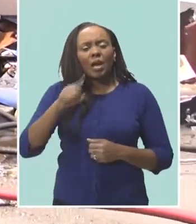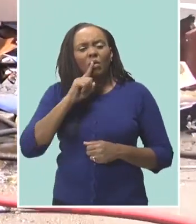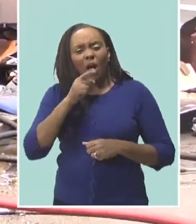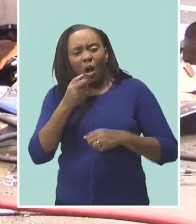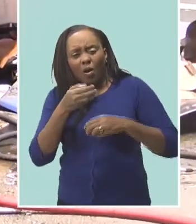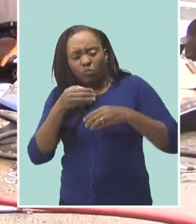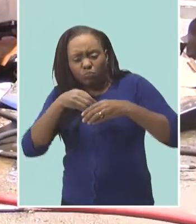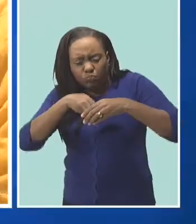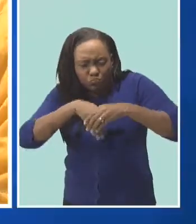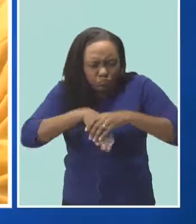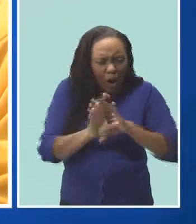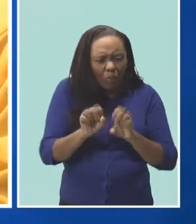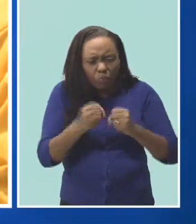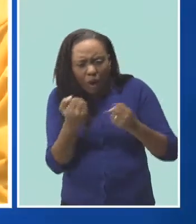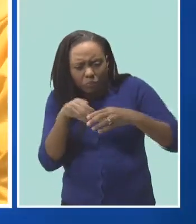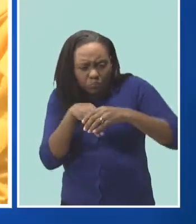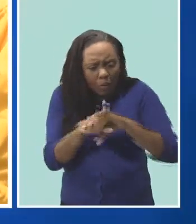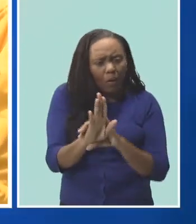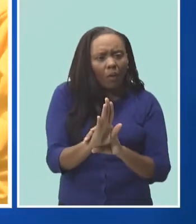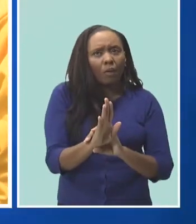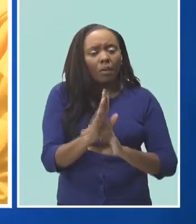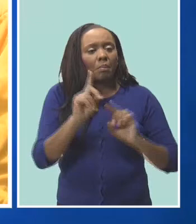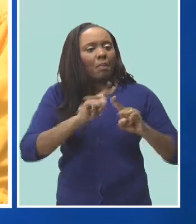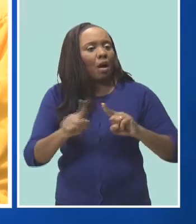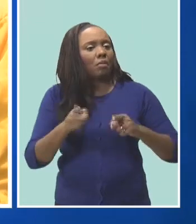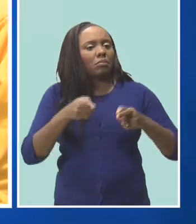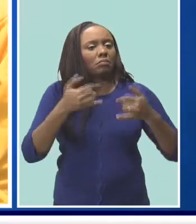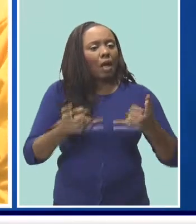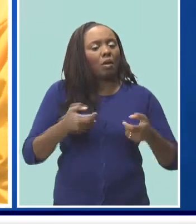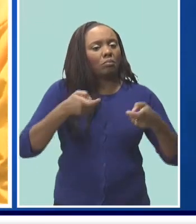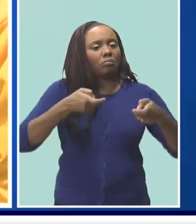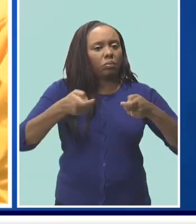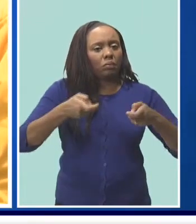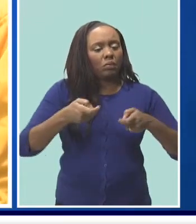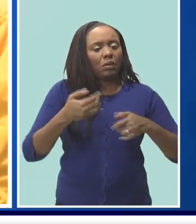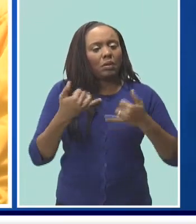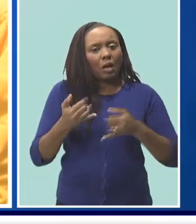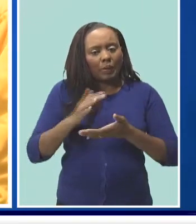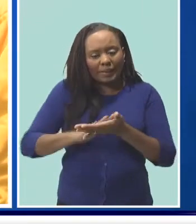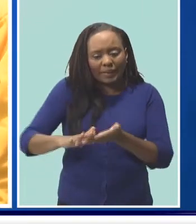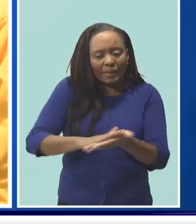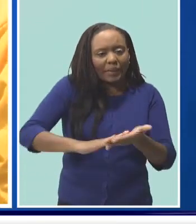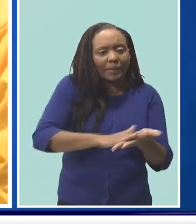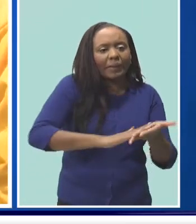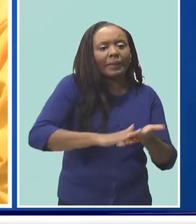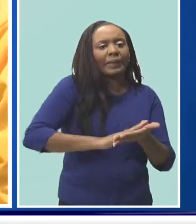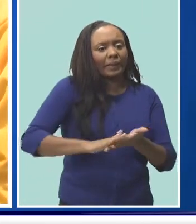building. It is currently under control. We're in the mop-up stages right now.